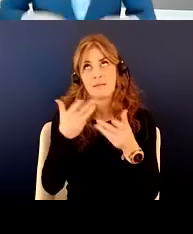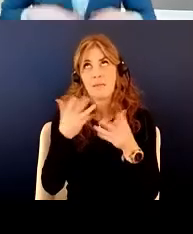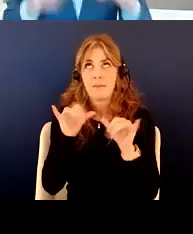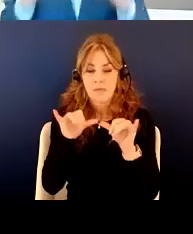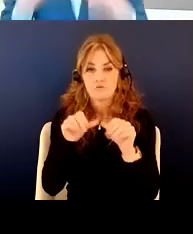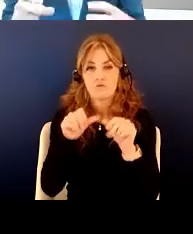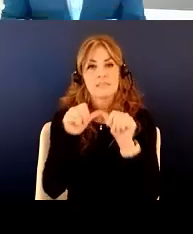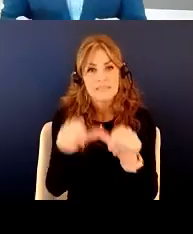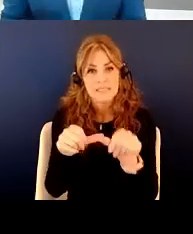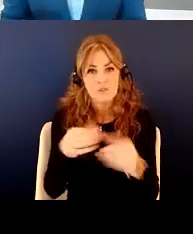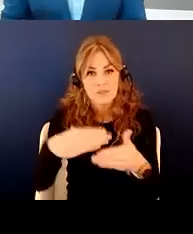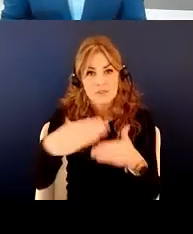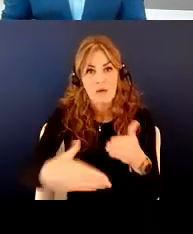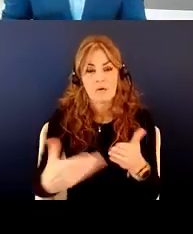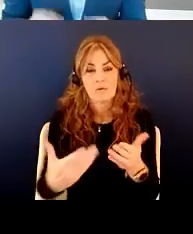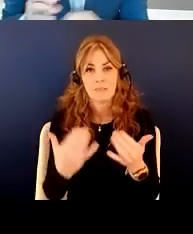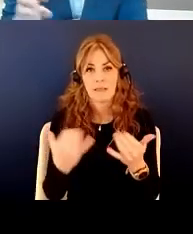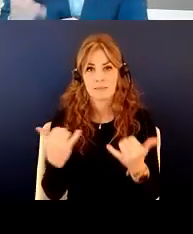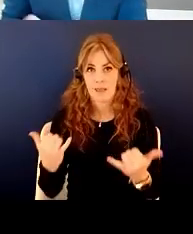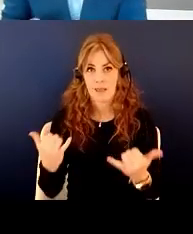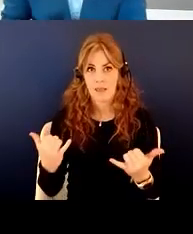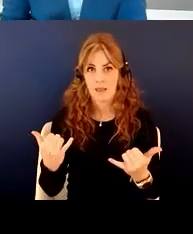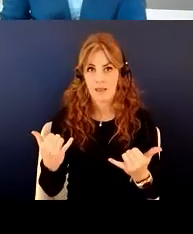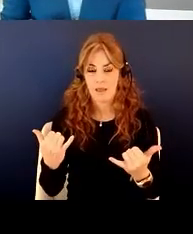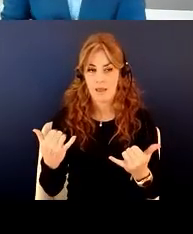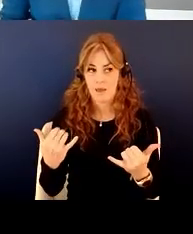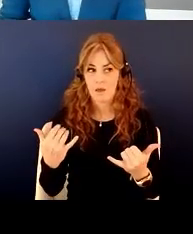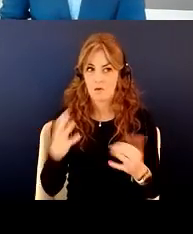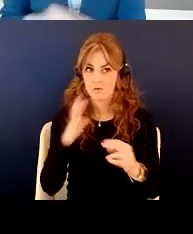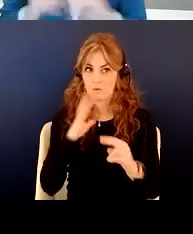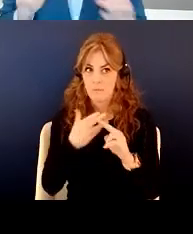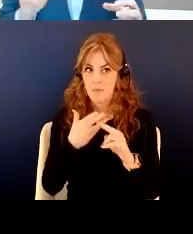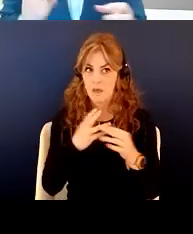we're looking at the relationship, the quantitative relationship